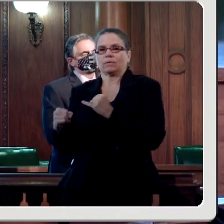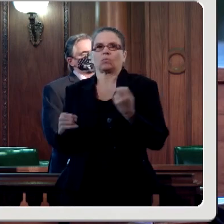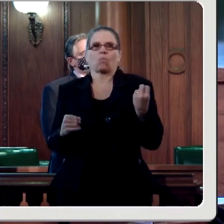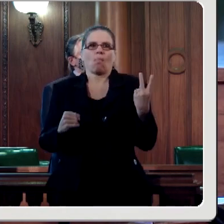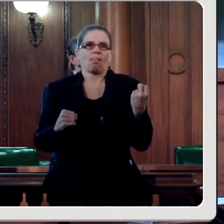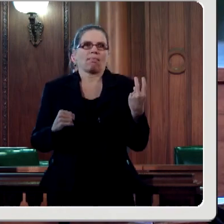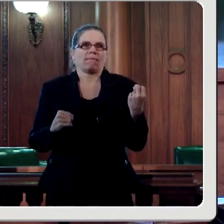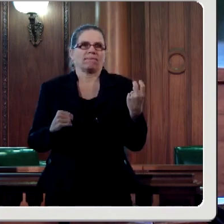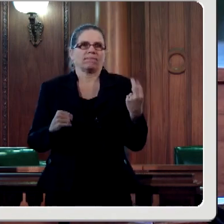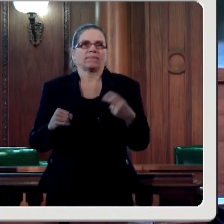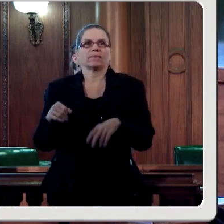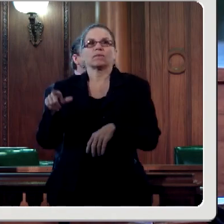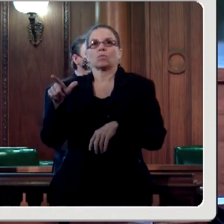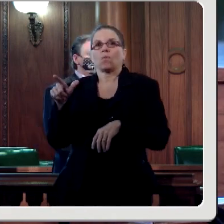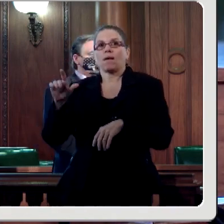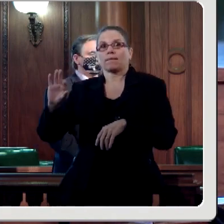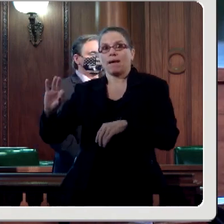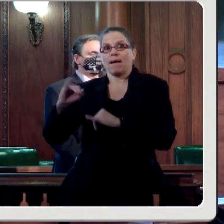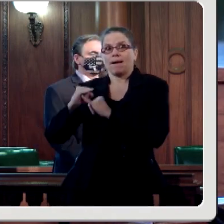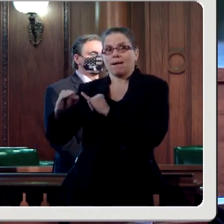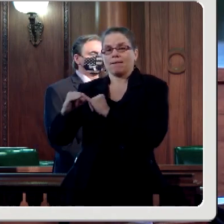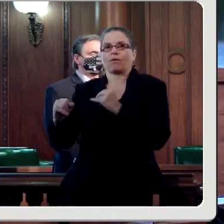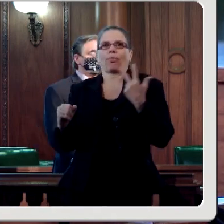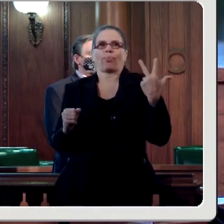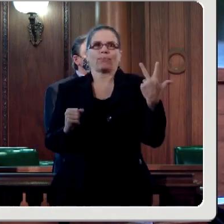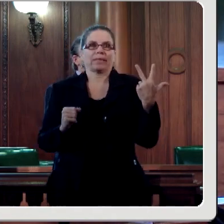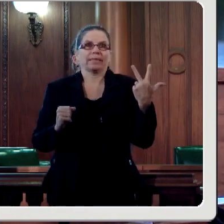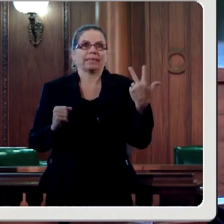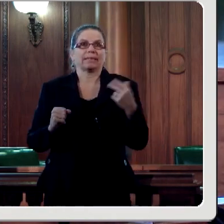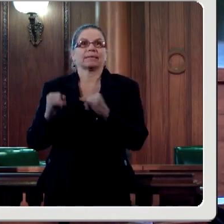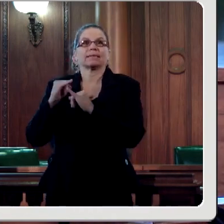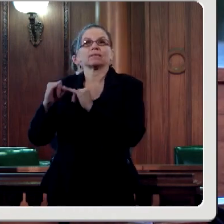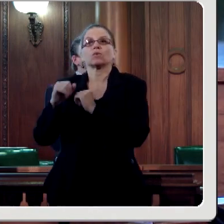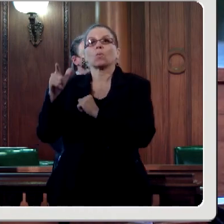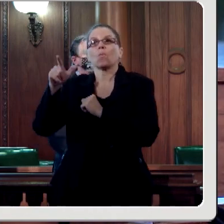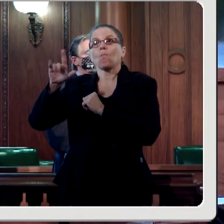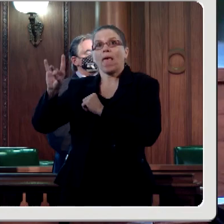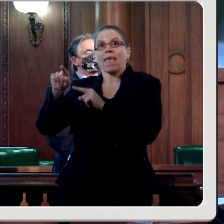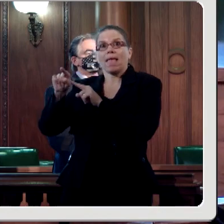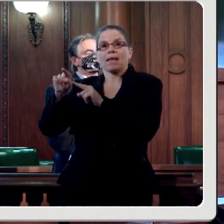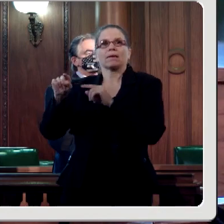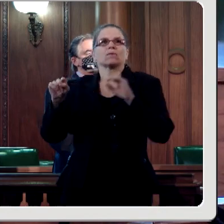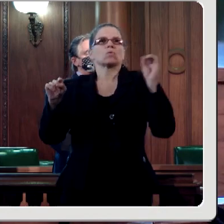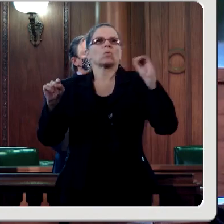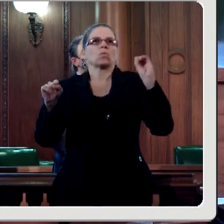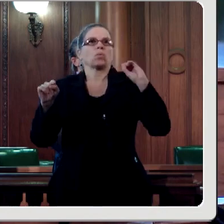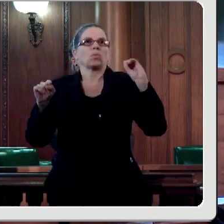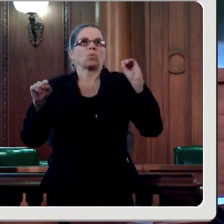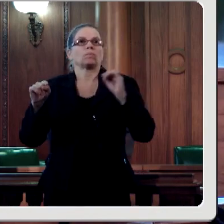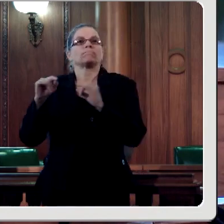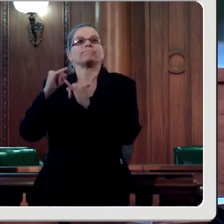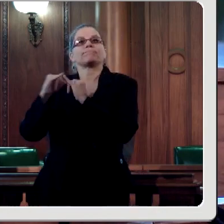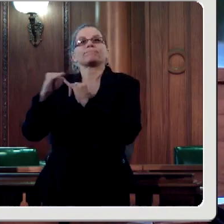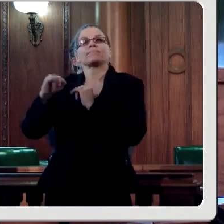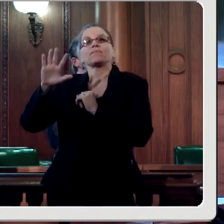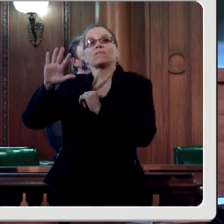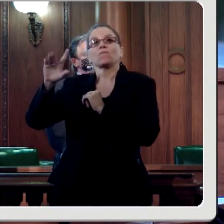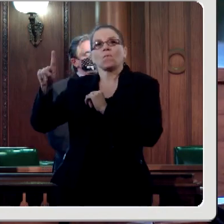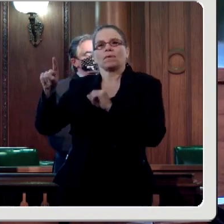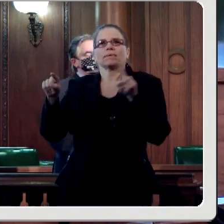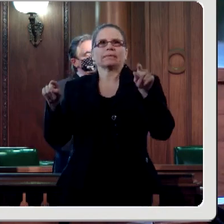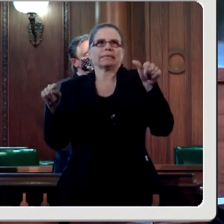01129, 3. 01128, 0. And 01151,